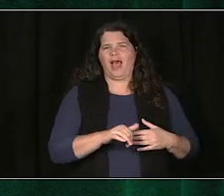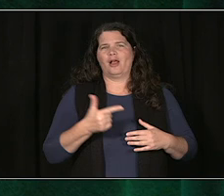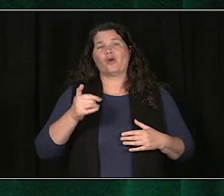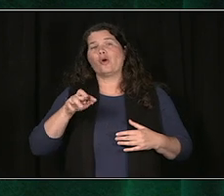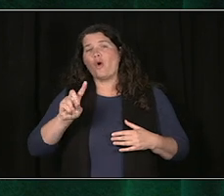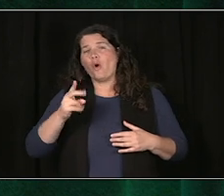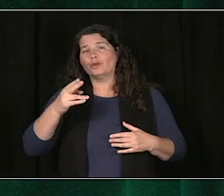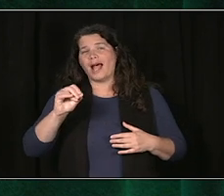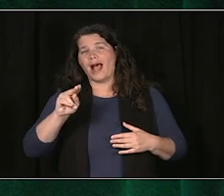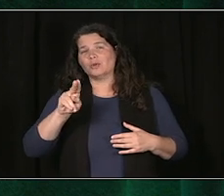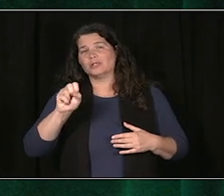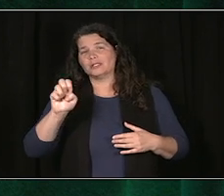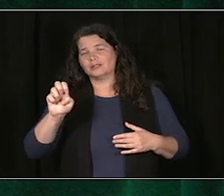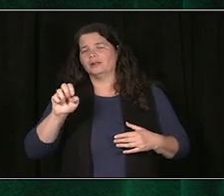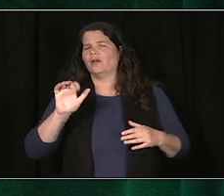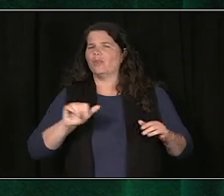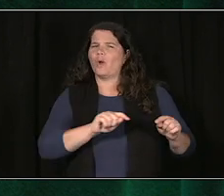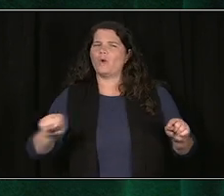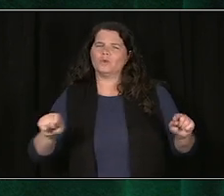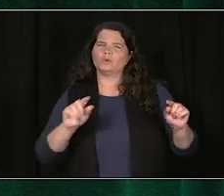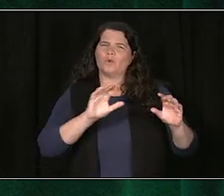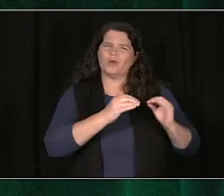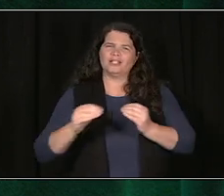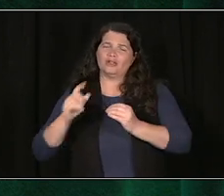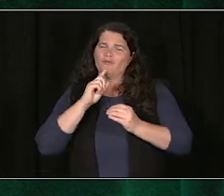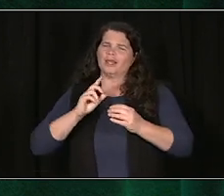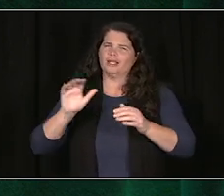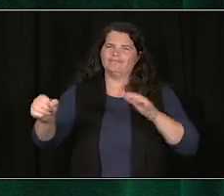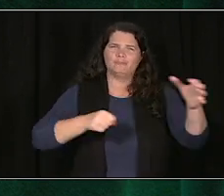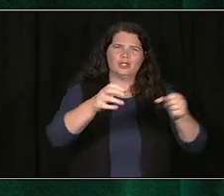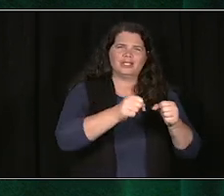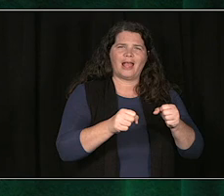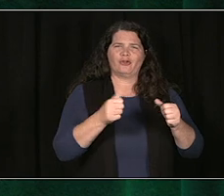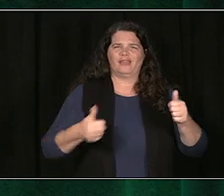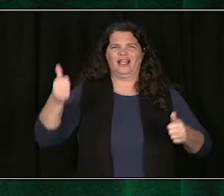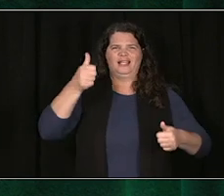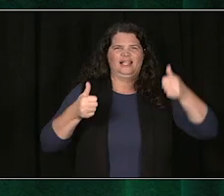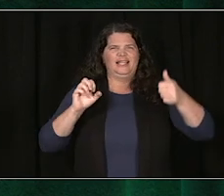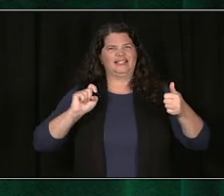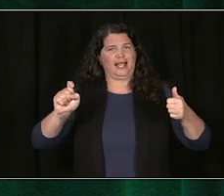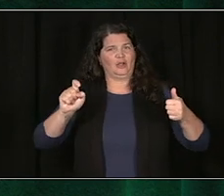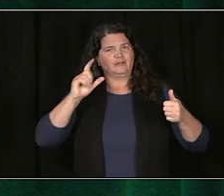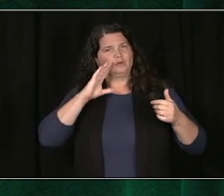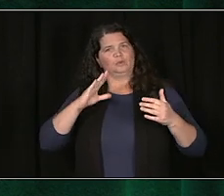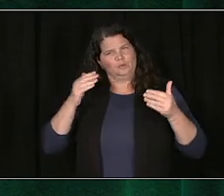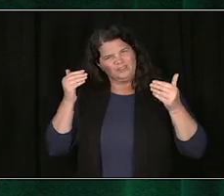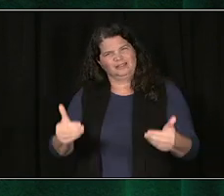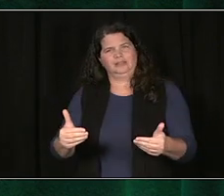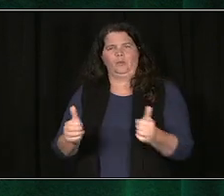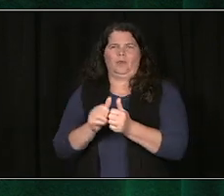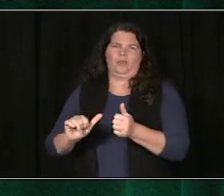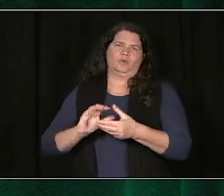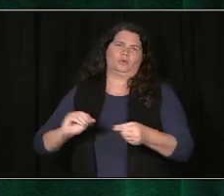been tirelessly working to really bring together the executives who greenlight these stories, to